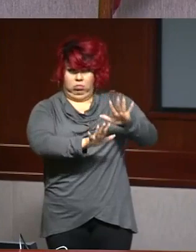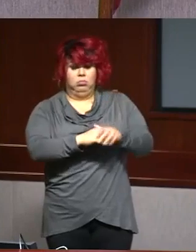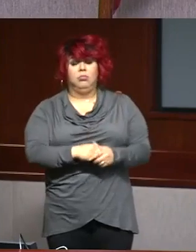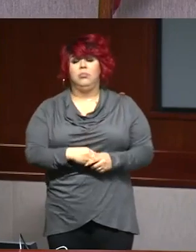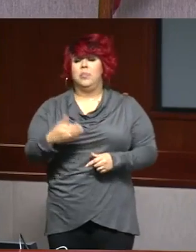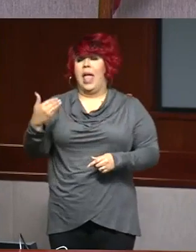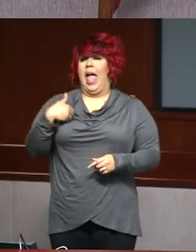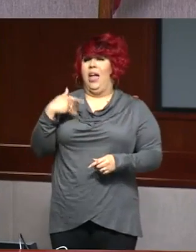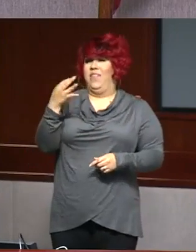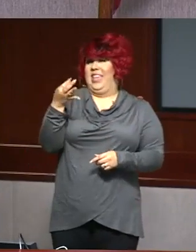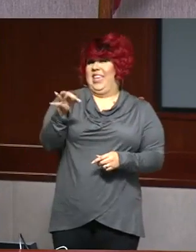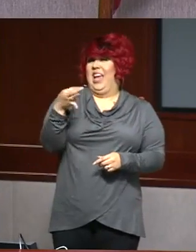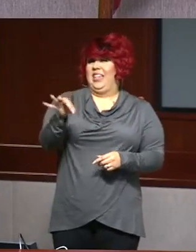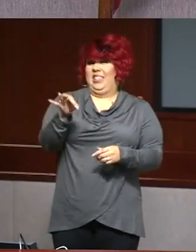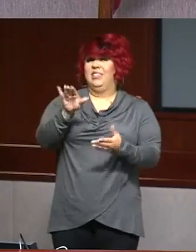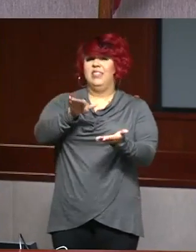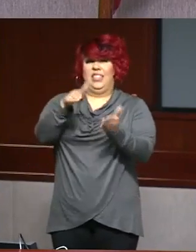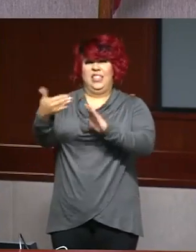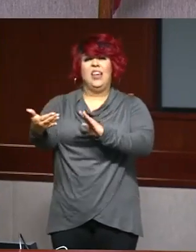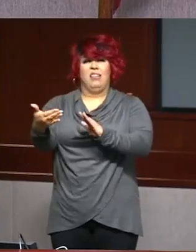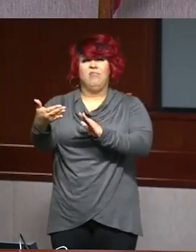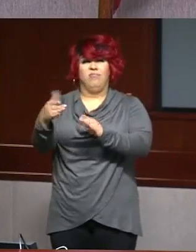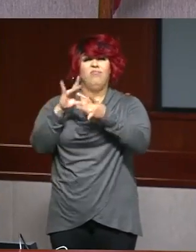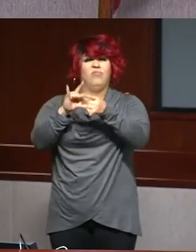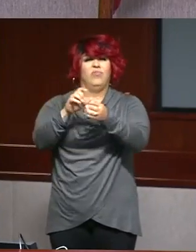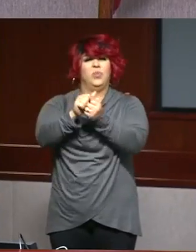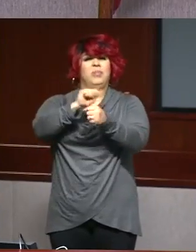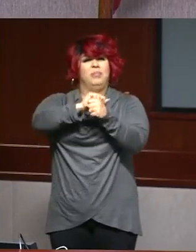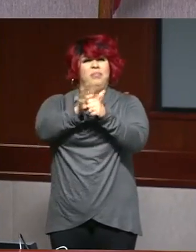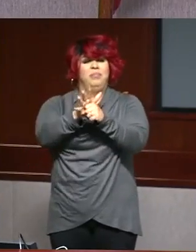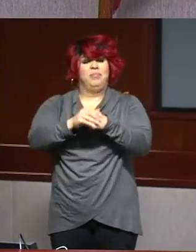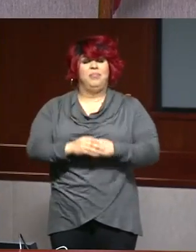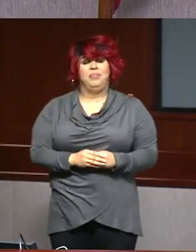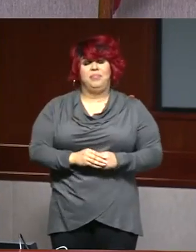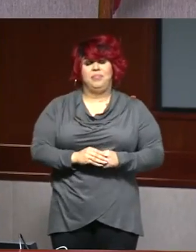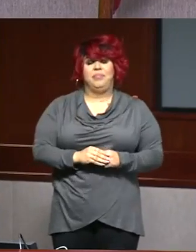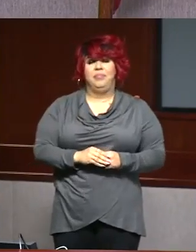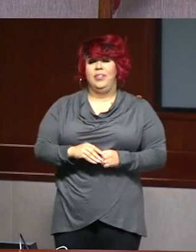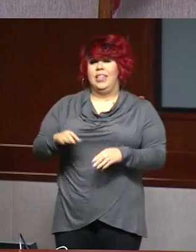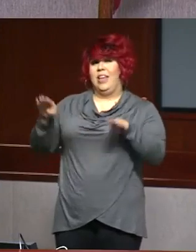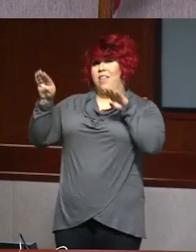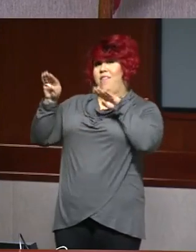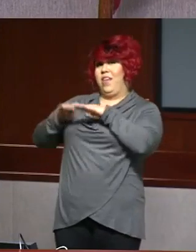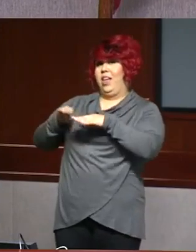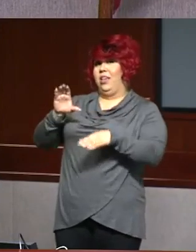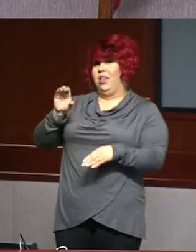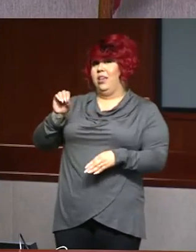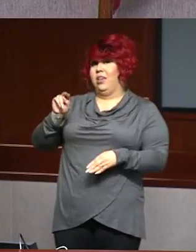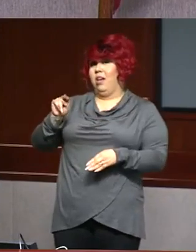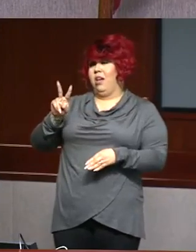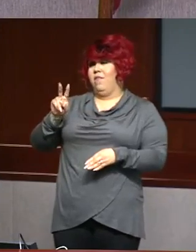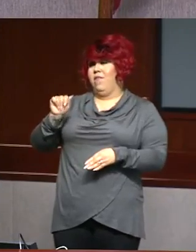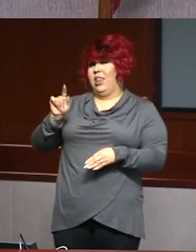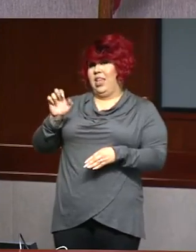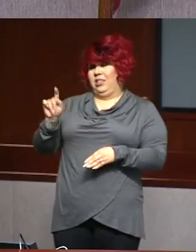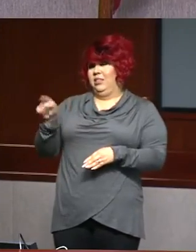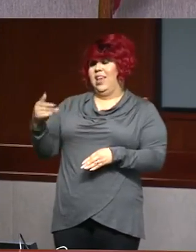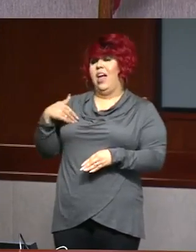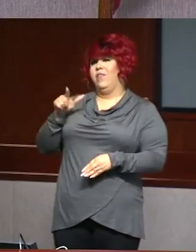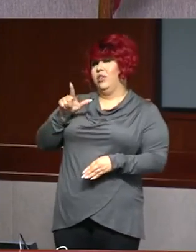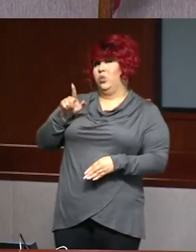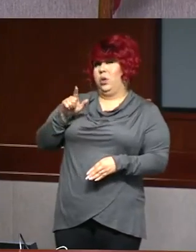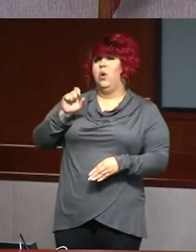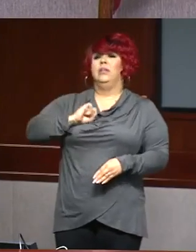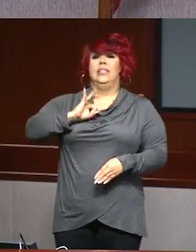of 19 deaths related to COVID-19. Valley Convalescent has 21 cumulative